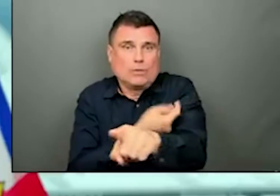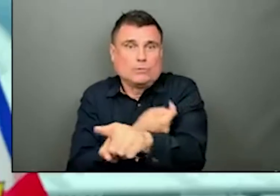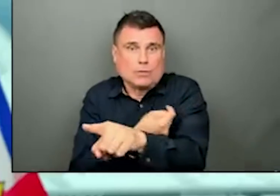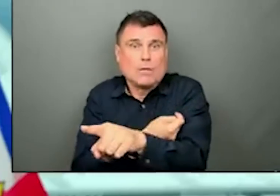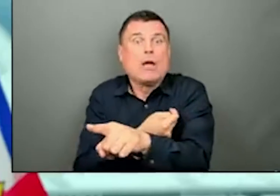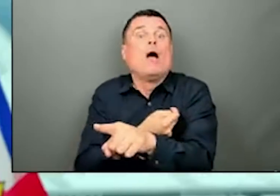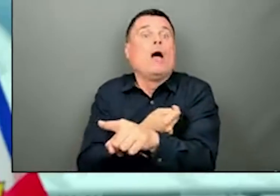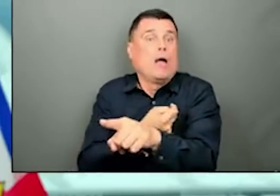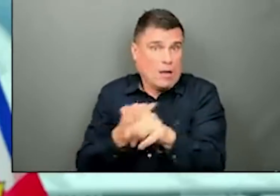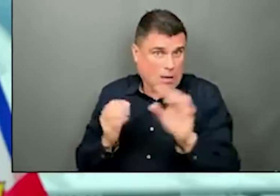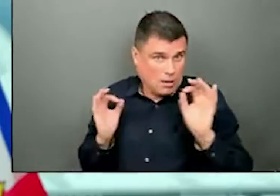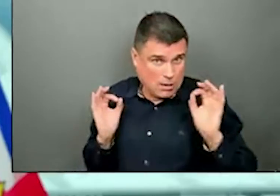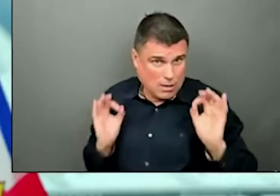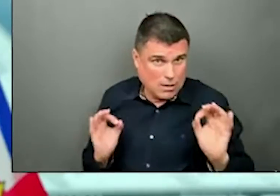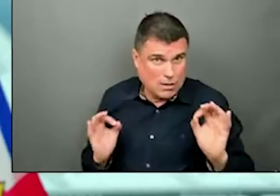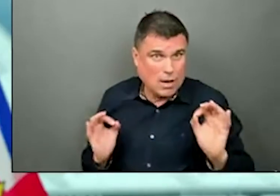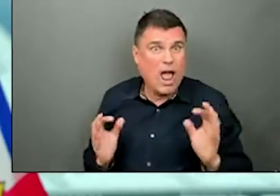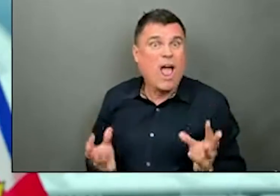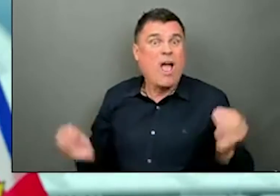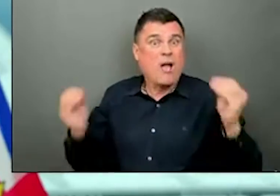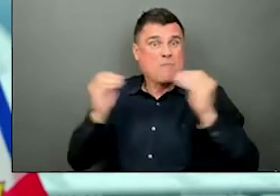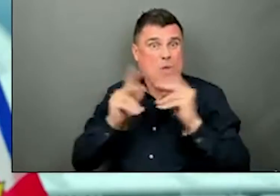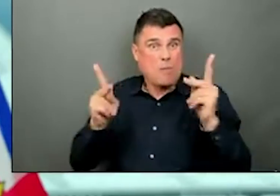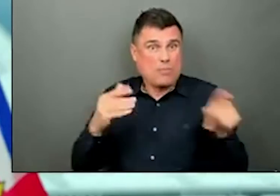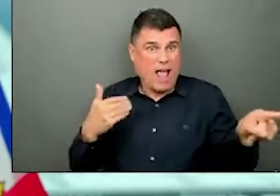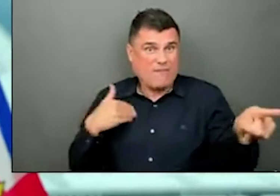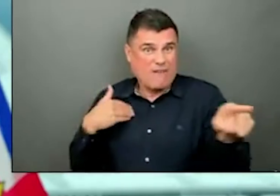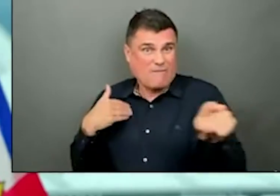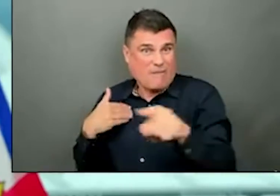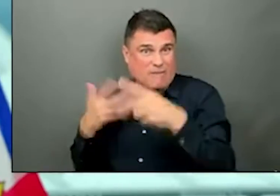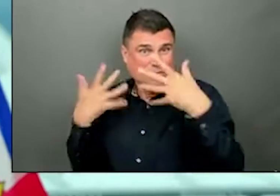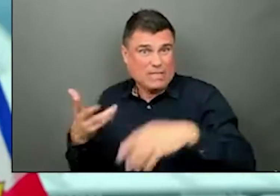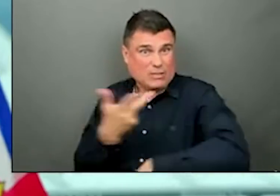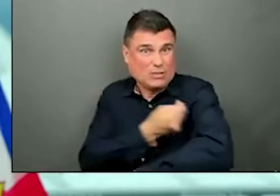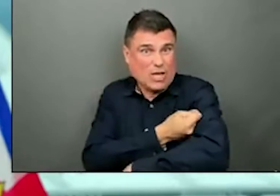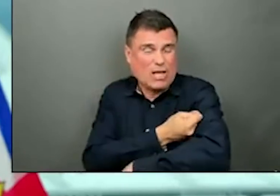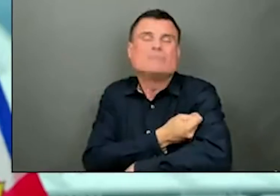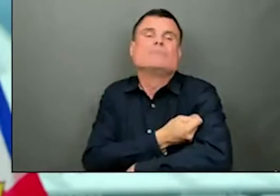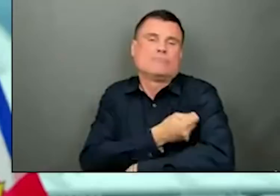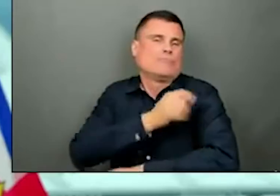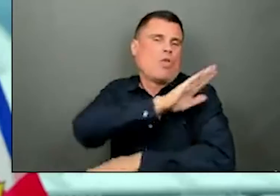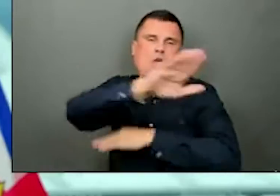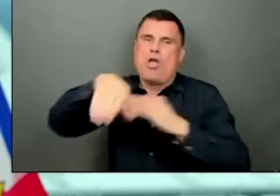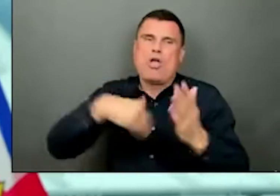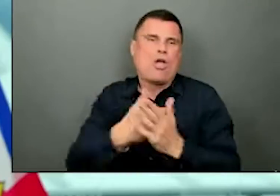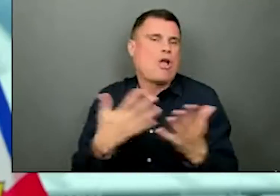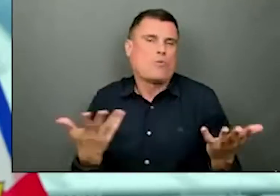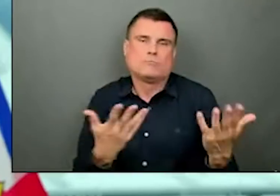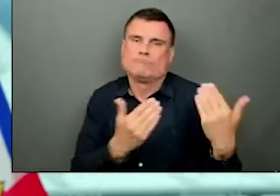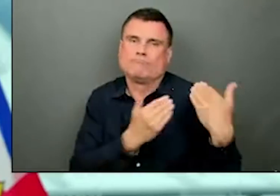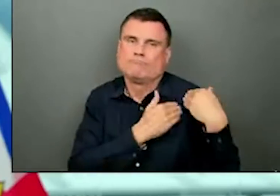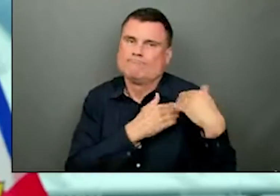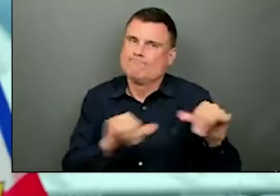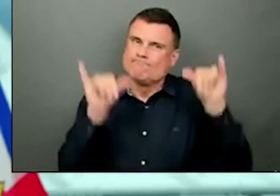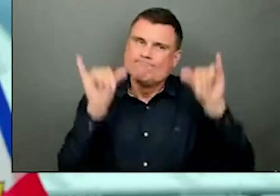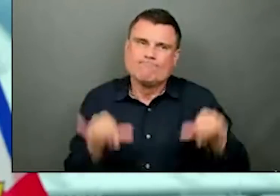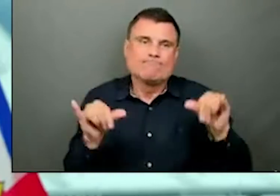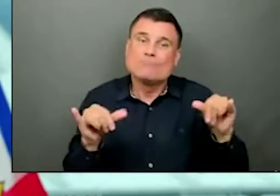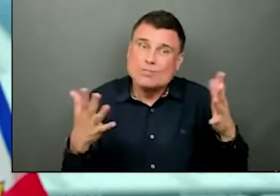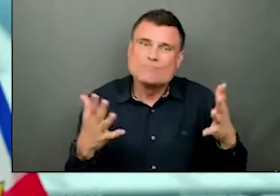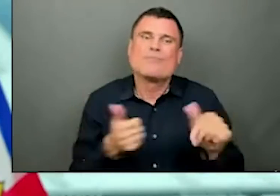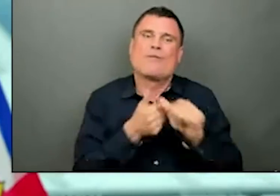the spread. And that means staying local, keeping small, staying away and getting tested if you have any symptoms at